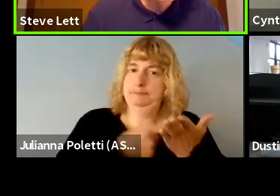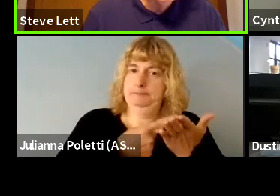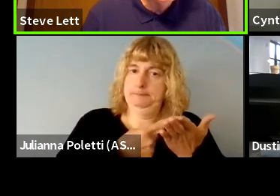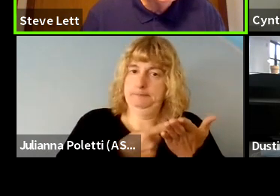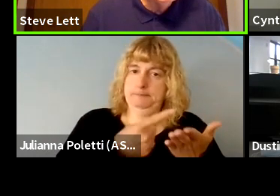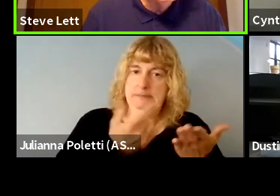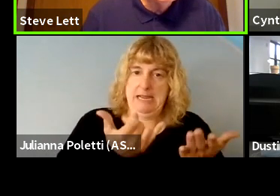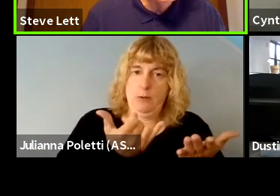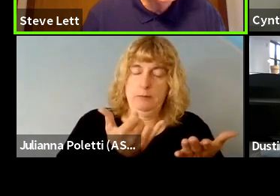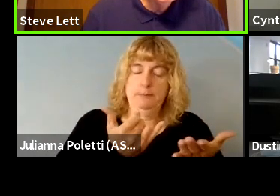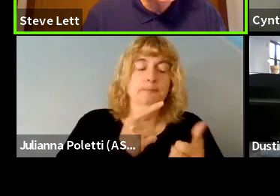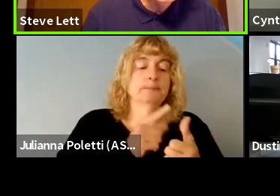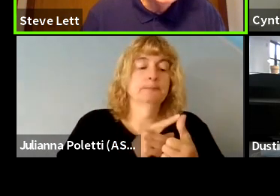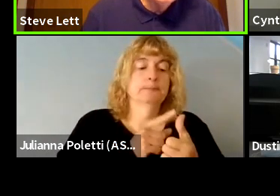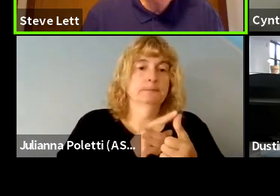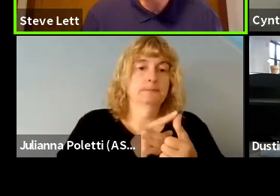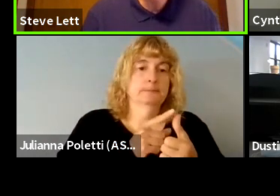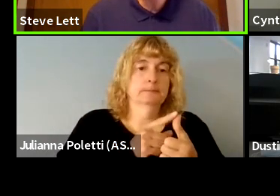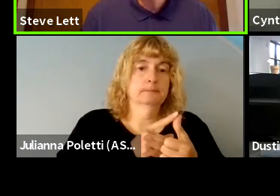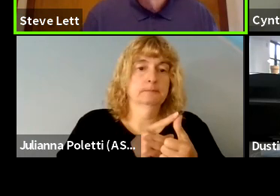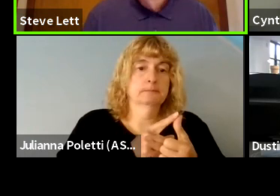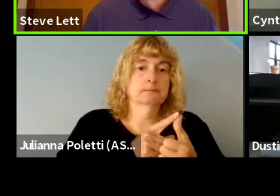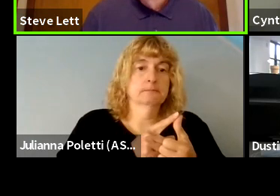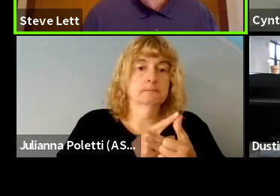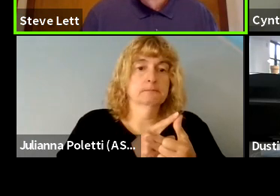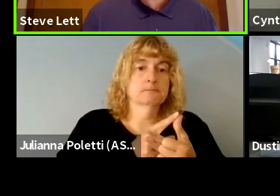Unless, and I would open